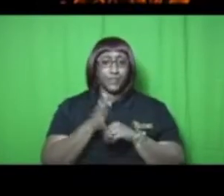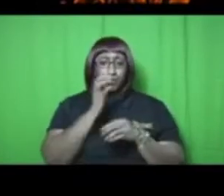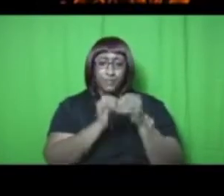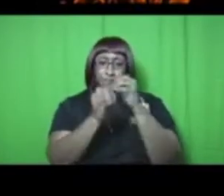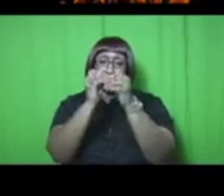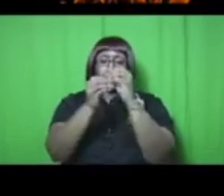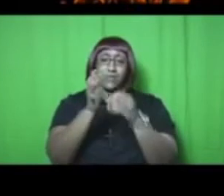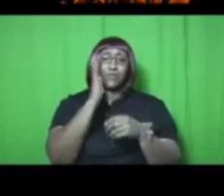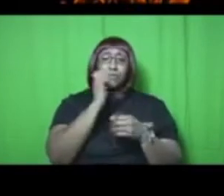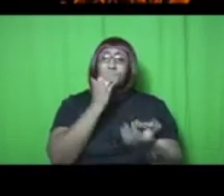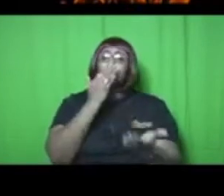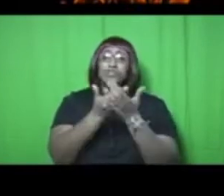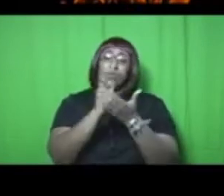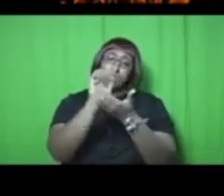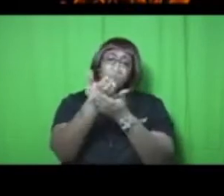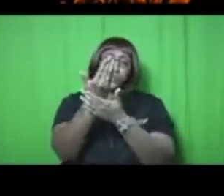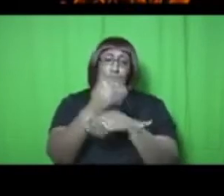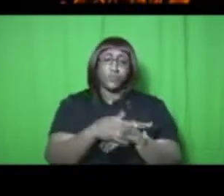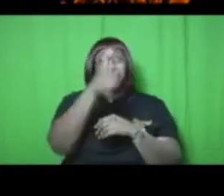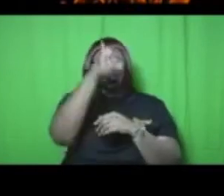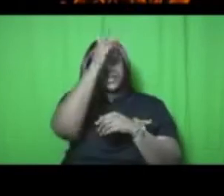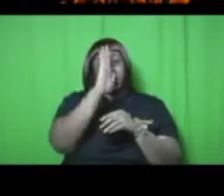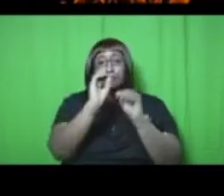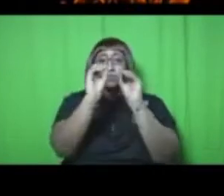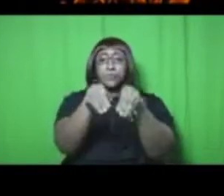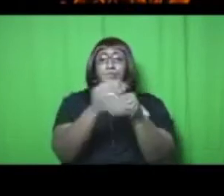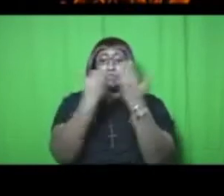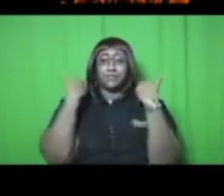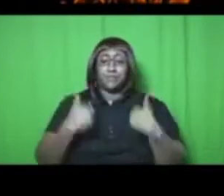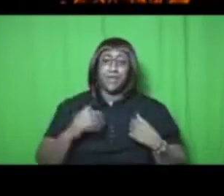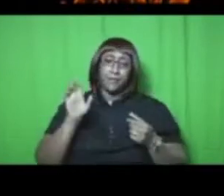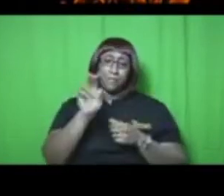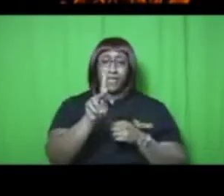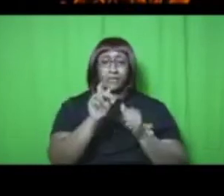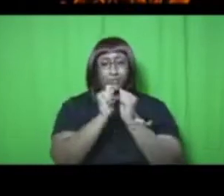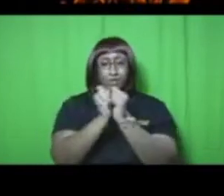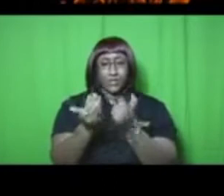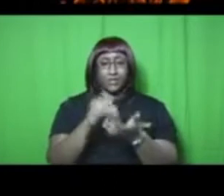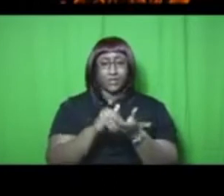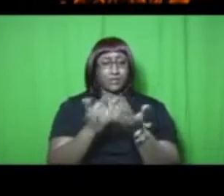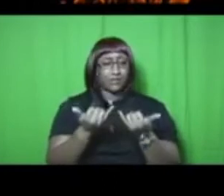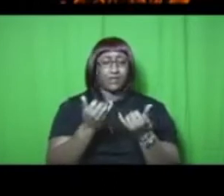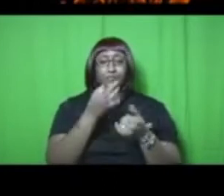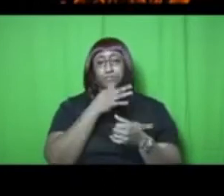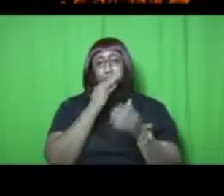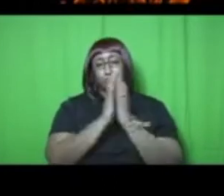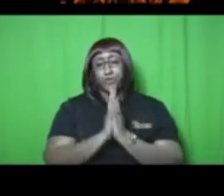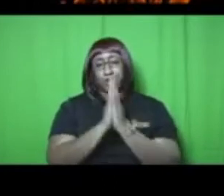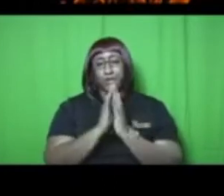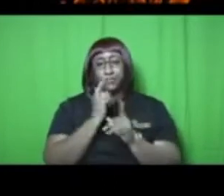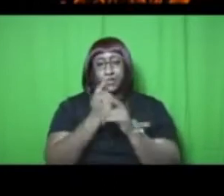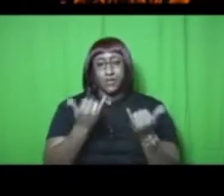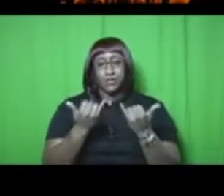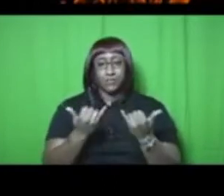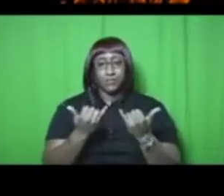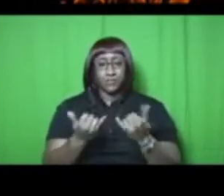together again, it's going to be good as new. Has God ever put somebody back together again? We're getting ready to pray right now. We're getting ready